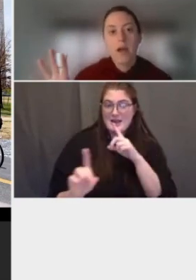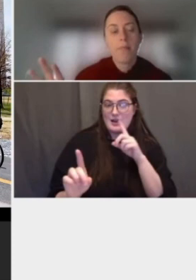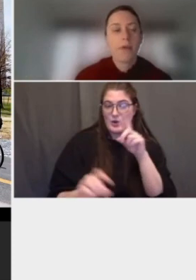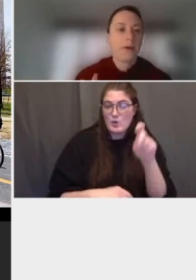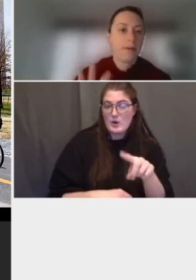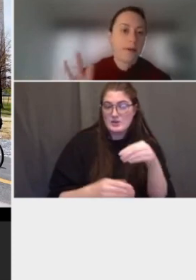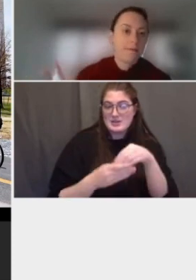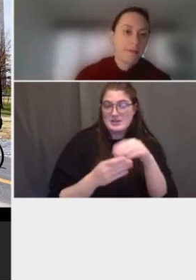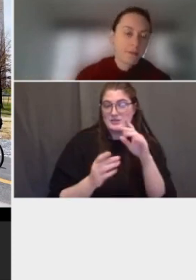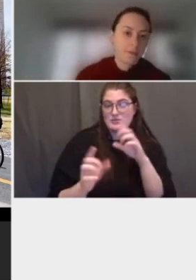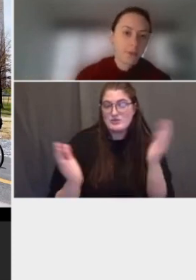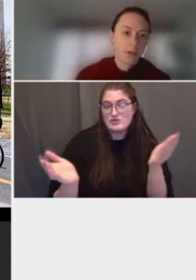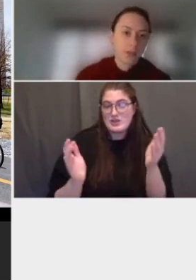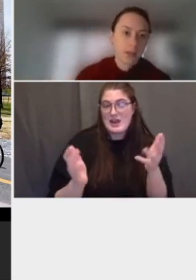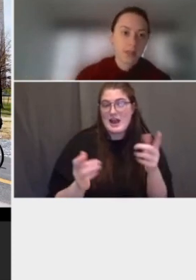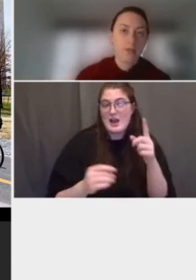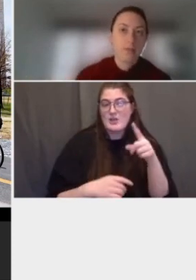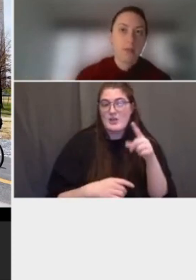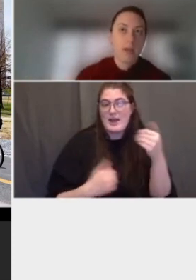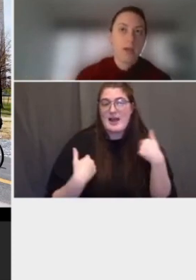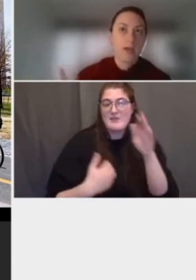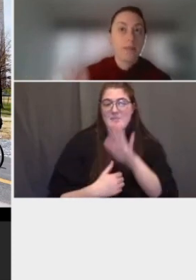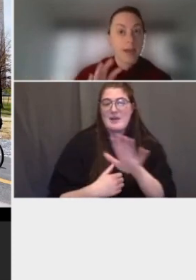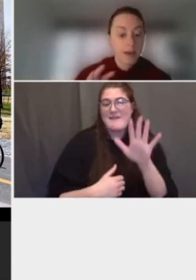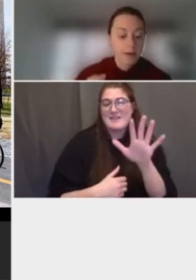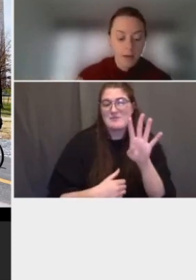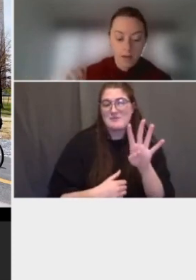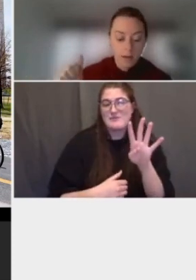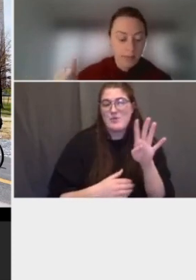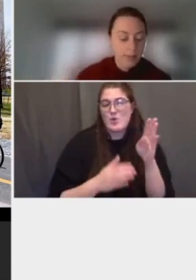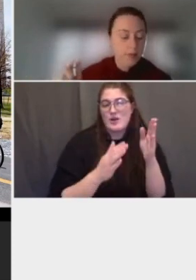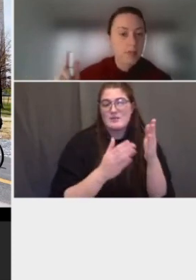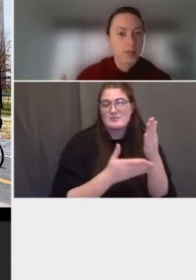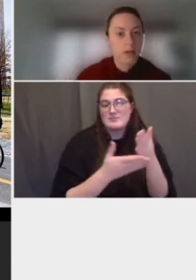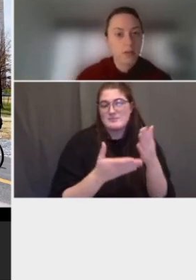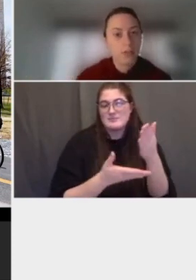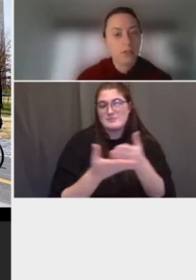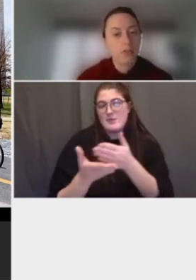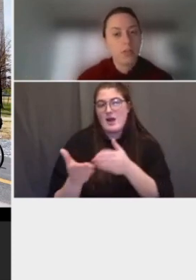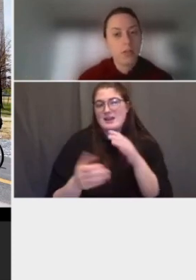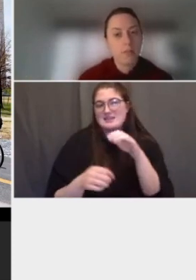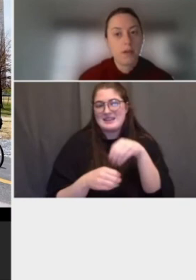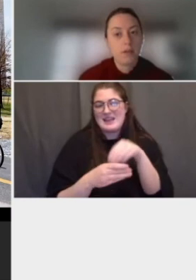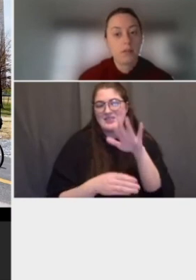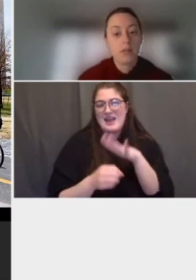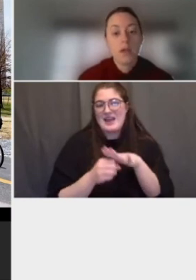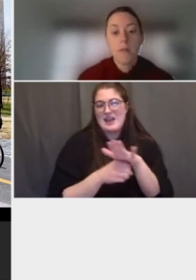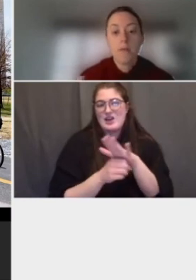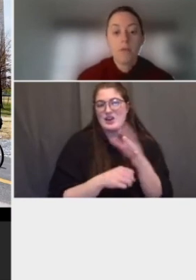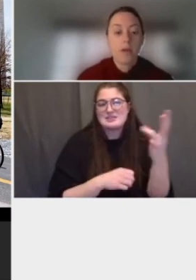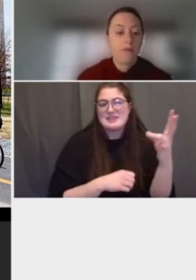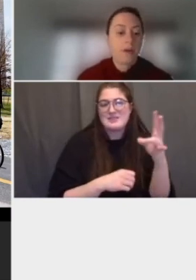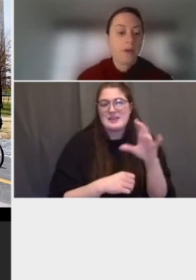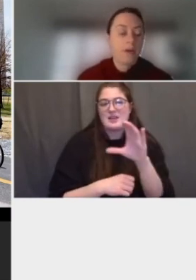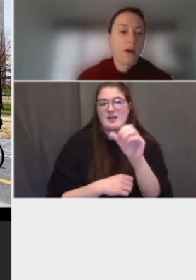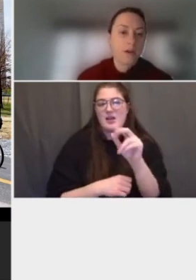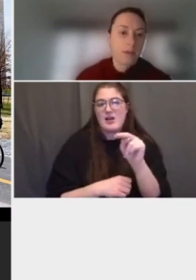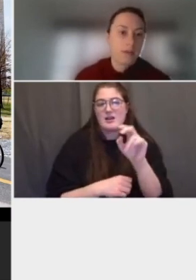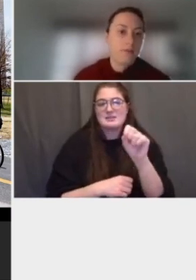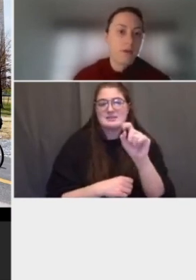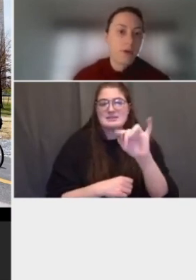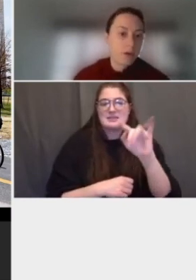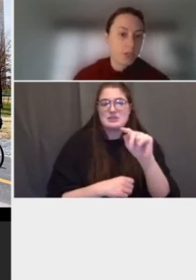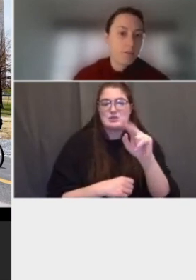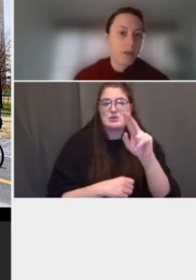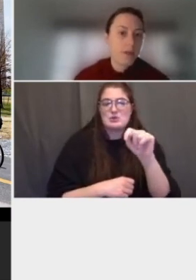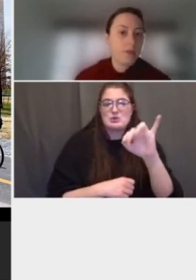information, there are about 54 slots that remain in that area on 17th Constitution Independence, but we are very